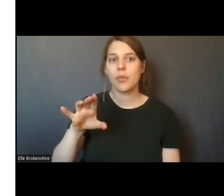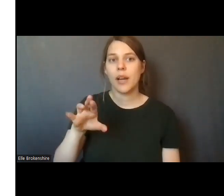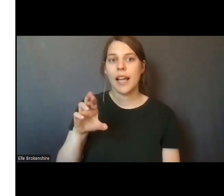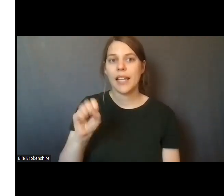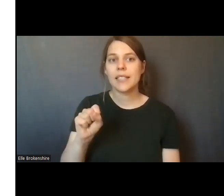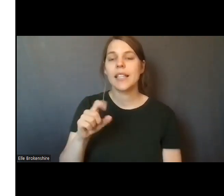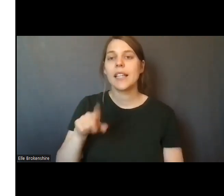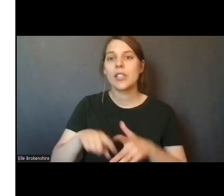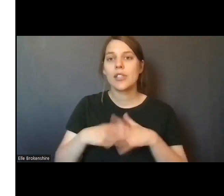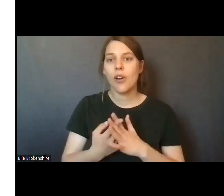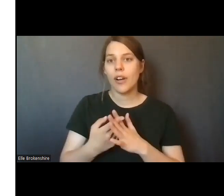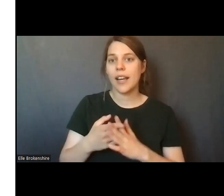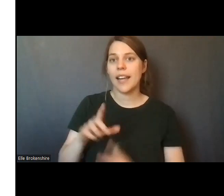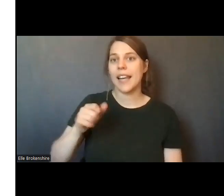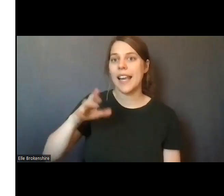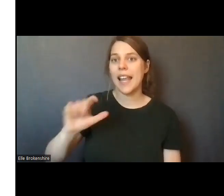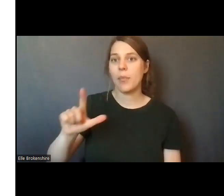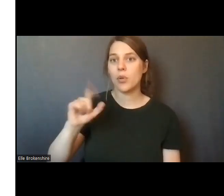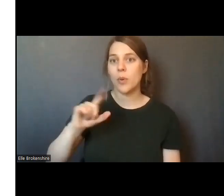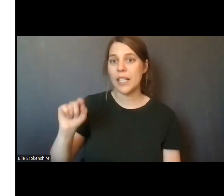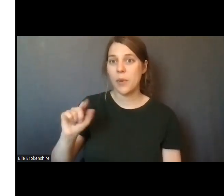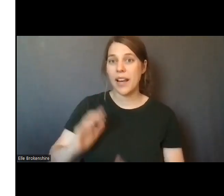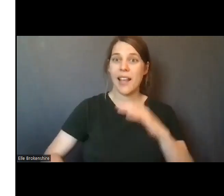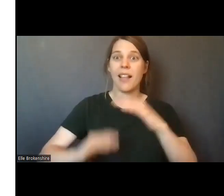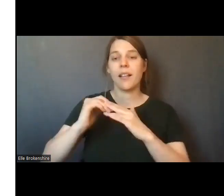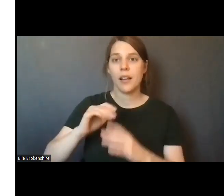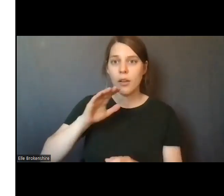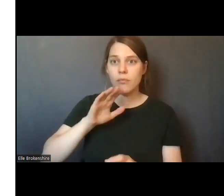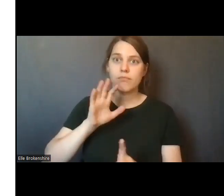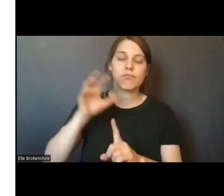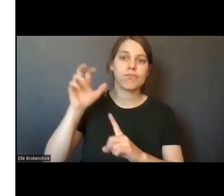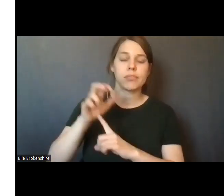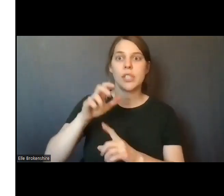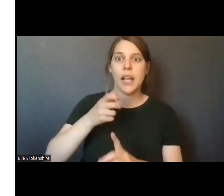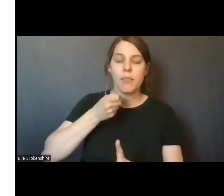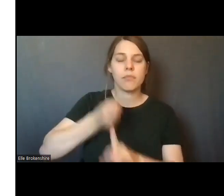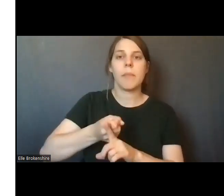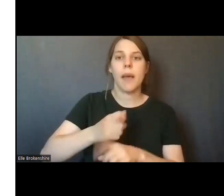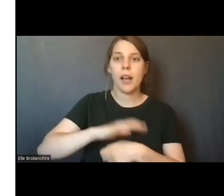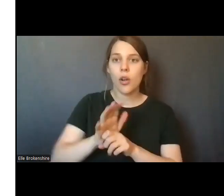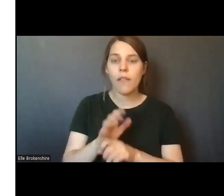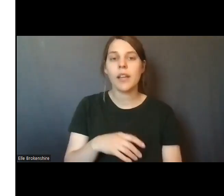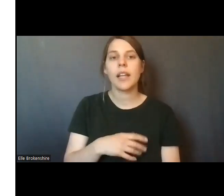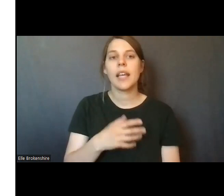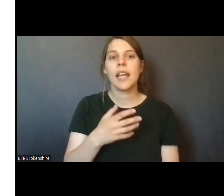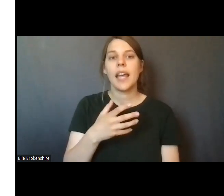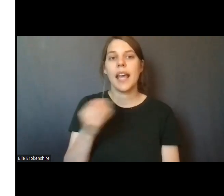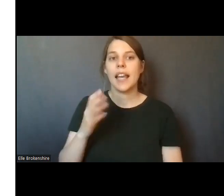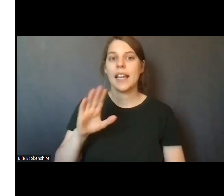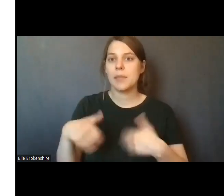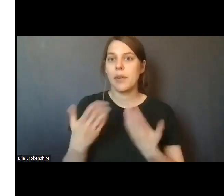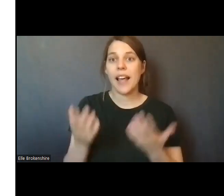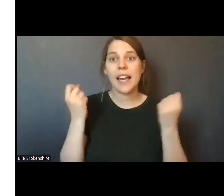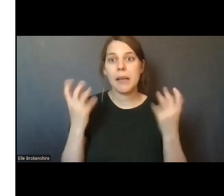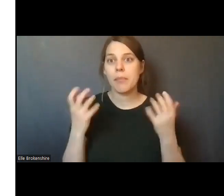pandemic in April 2020 and has invested over $3 million into 69 small businesses to date, with a focus on